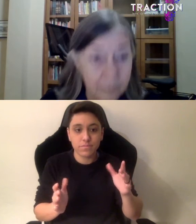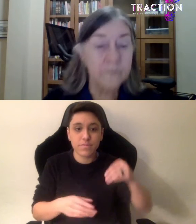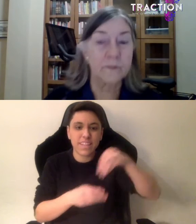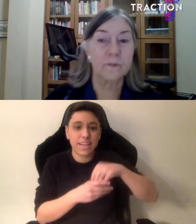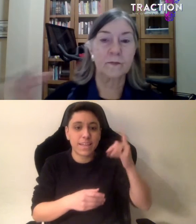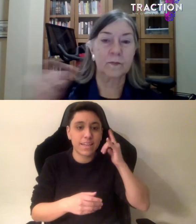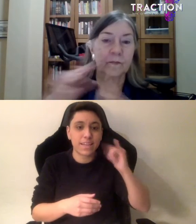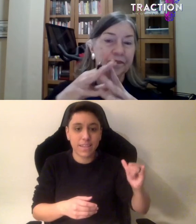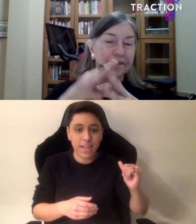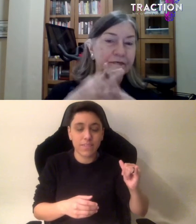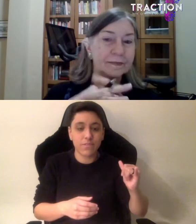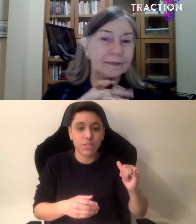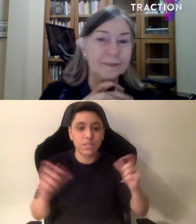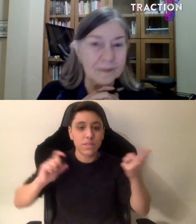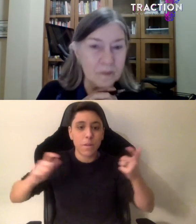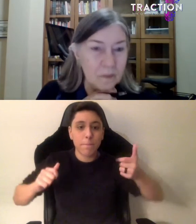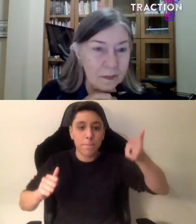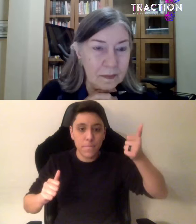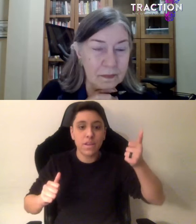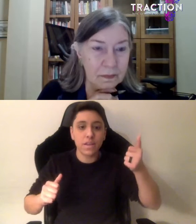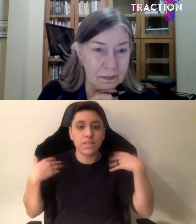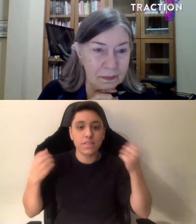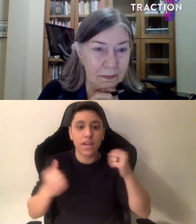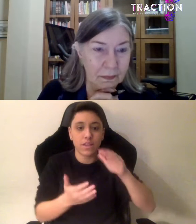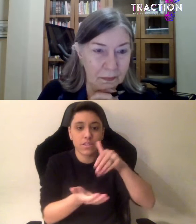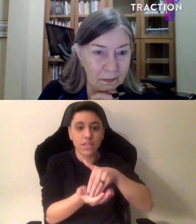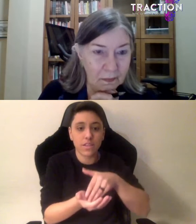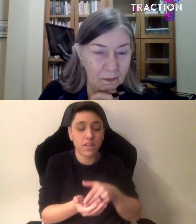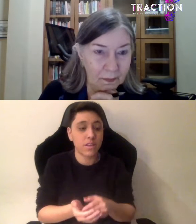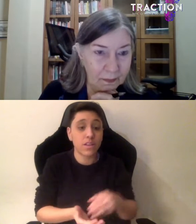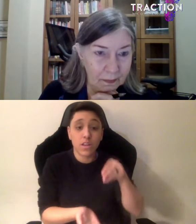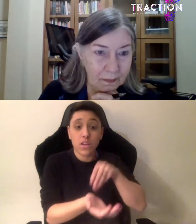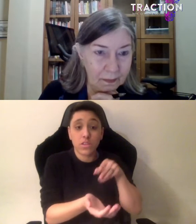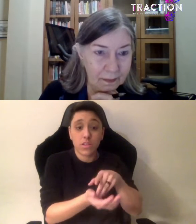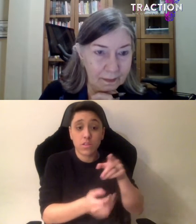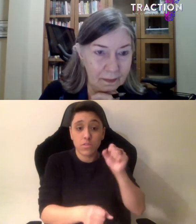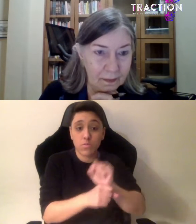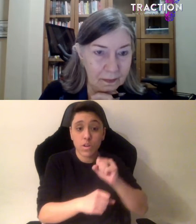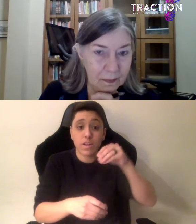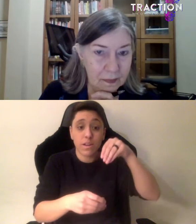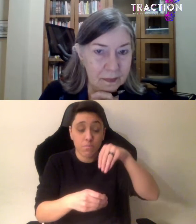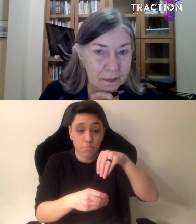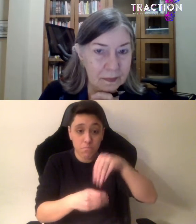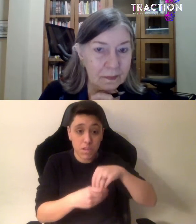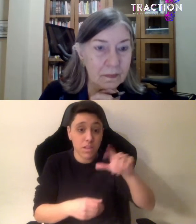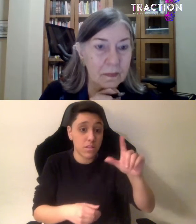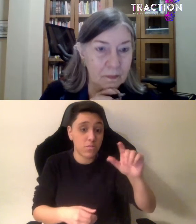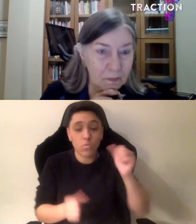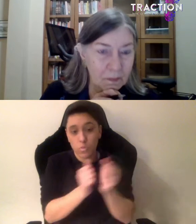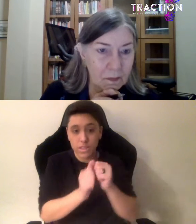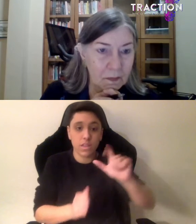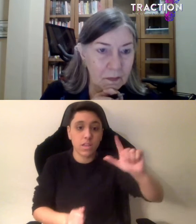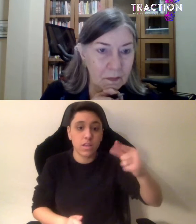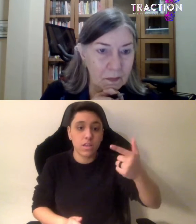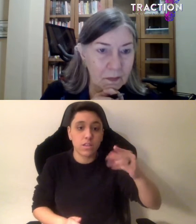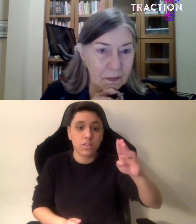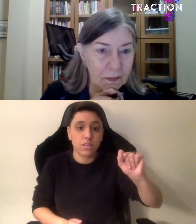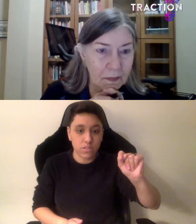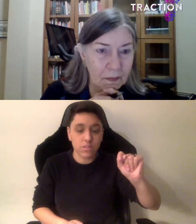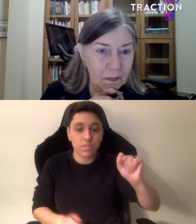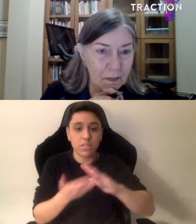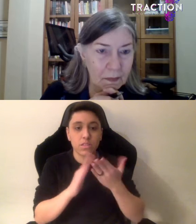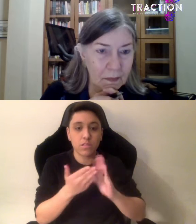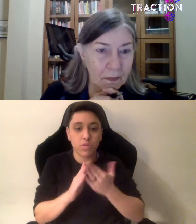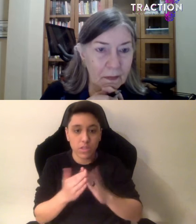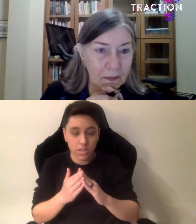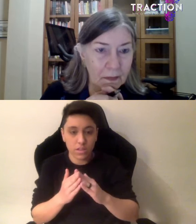federally qualified health center. Dr. Schine has been working in the LGBT community for more than 20 years with a focus on transgender medicine for the last